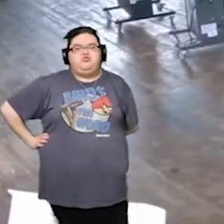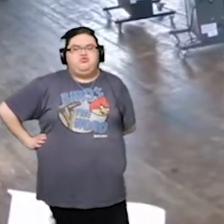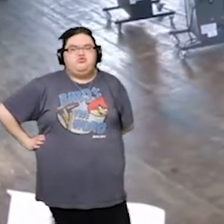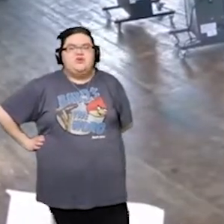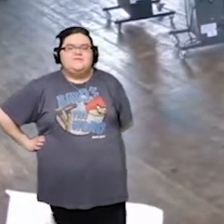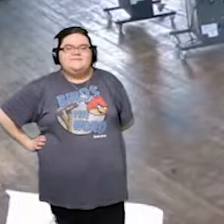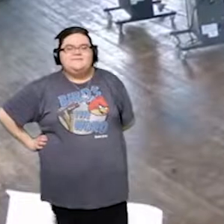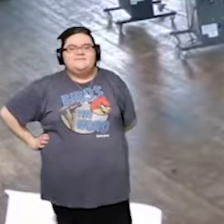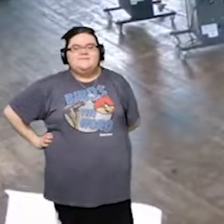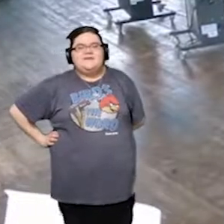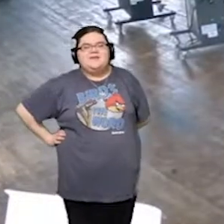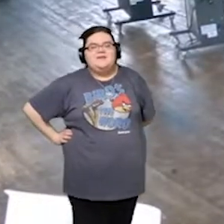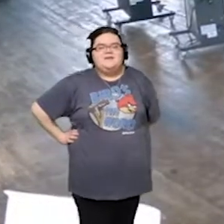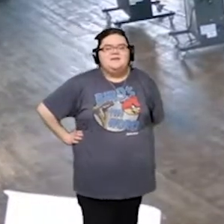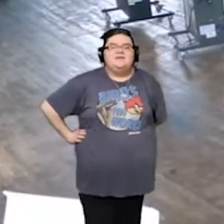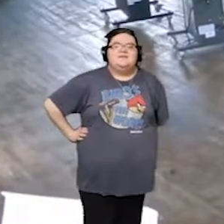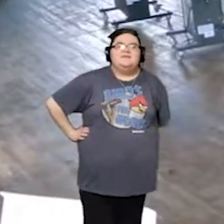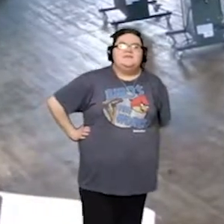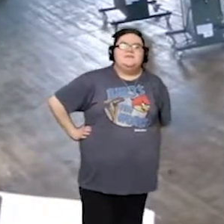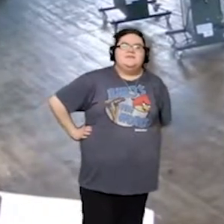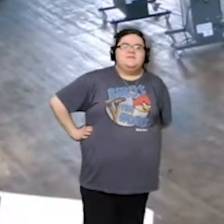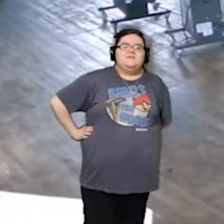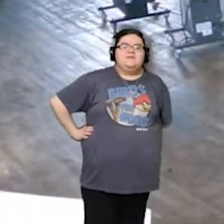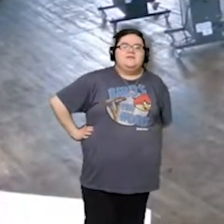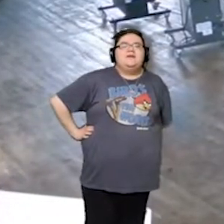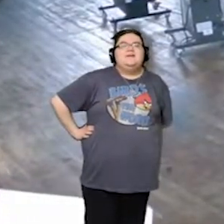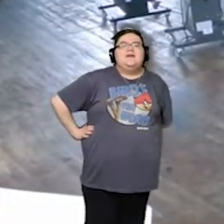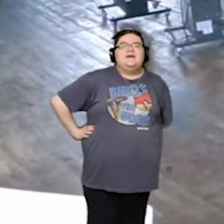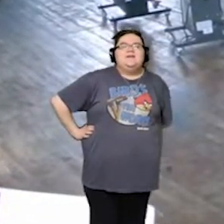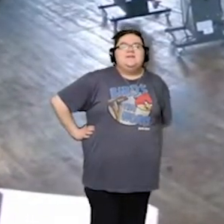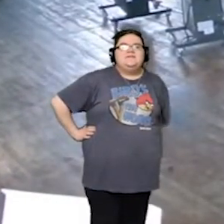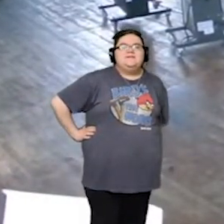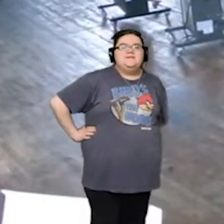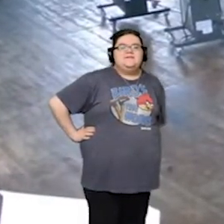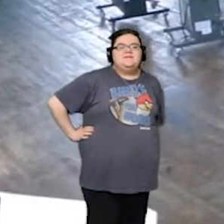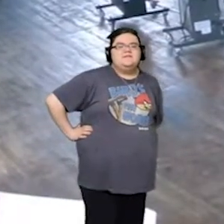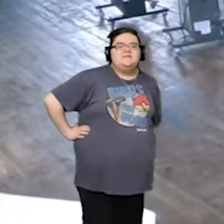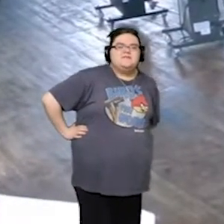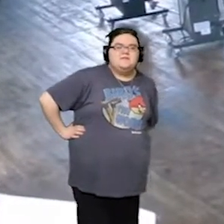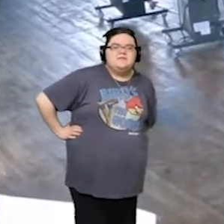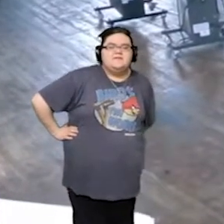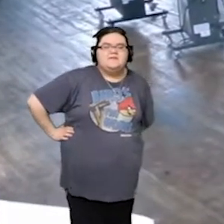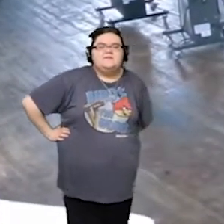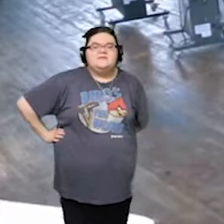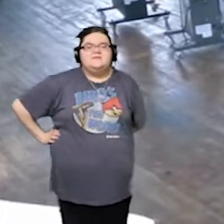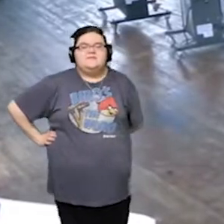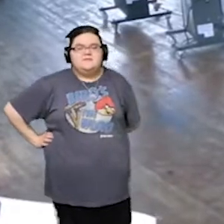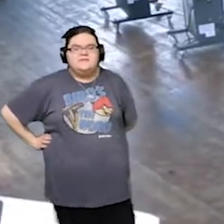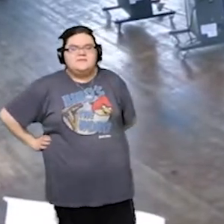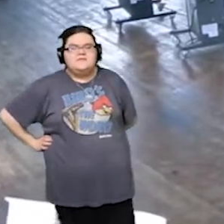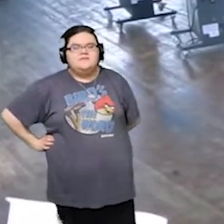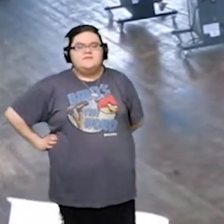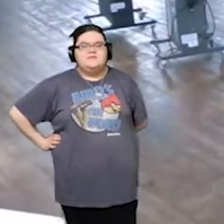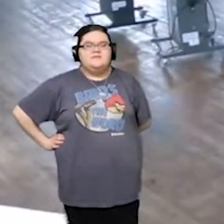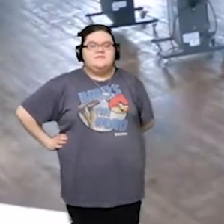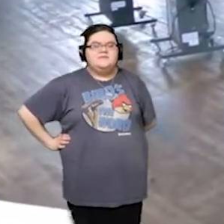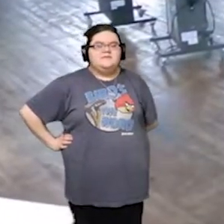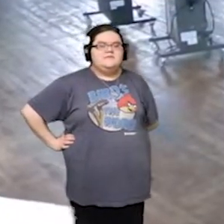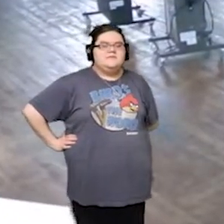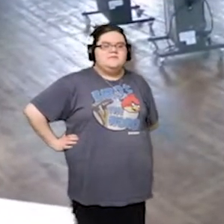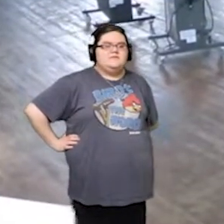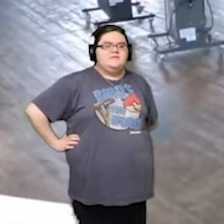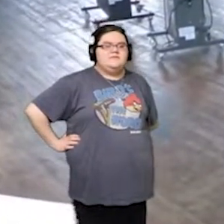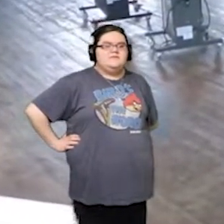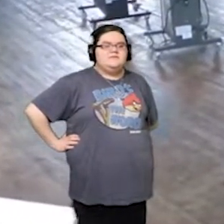The audio is nice and perfect then, especially like football videos where they run around and it's windy. Yeah. This is very useful. So I always keep these on just in case. Clipping up